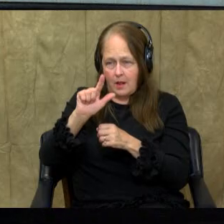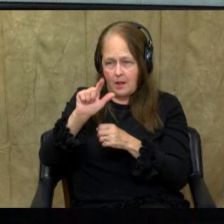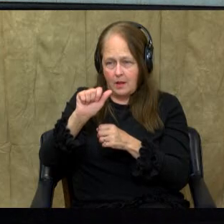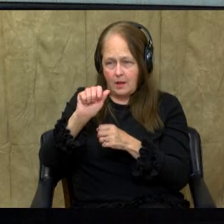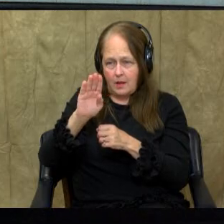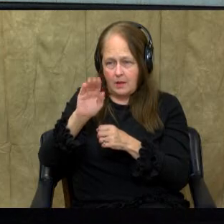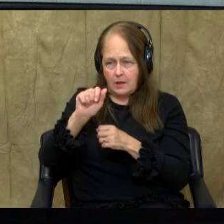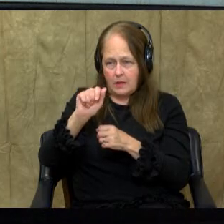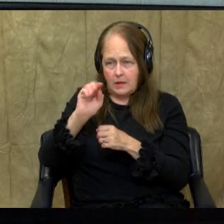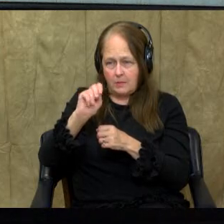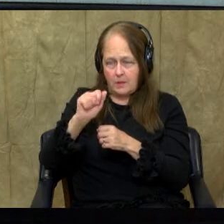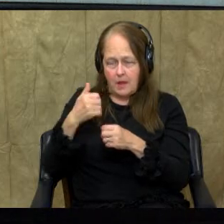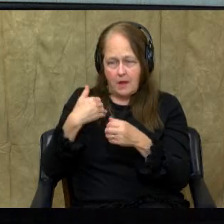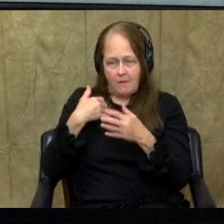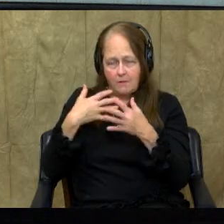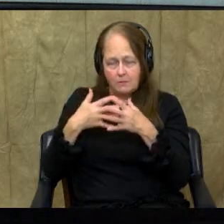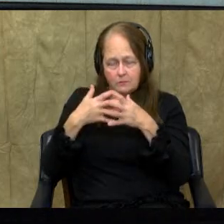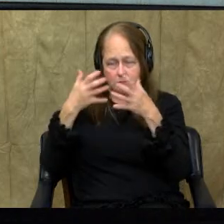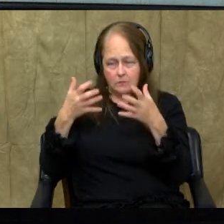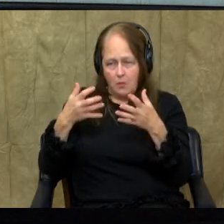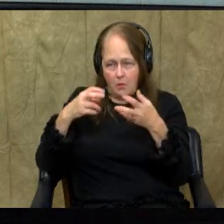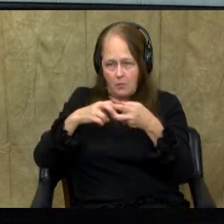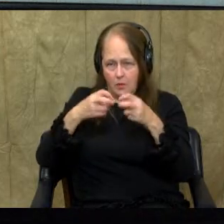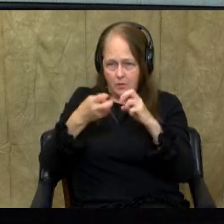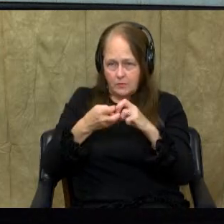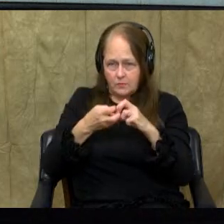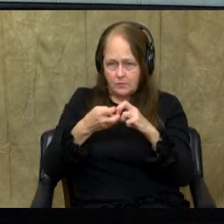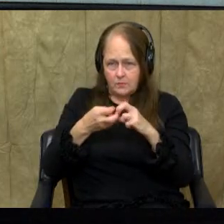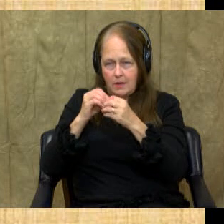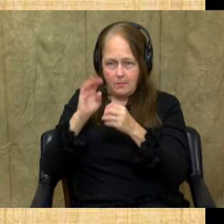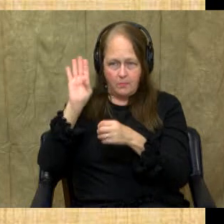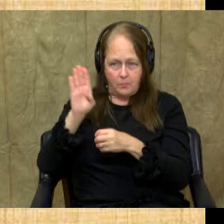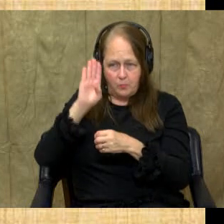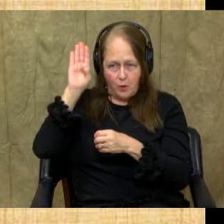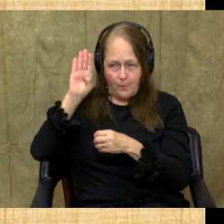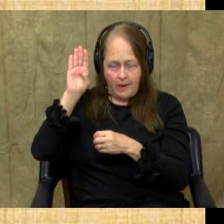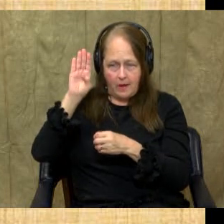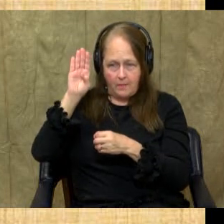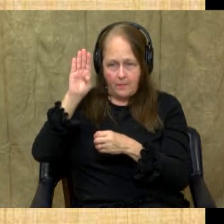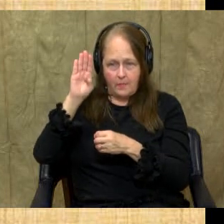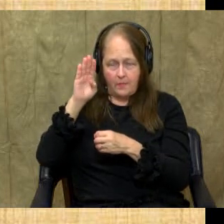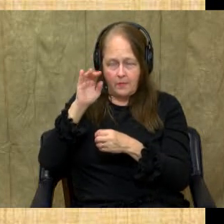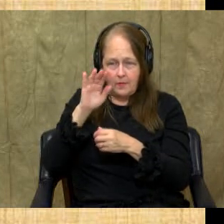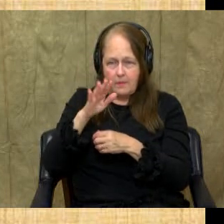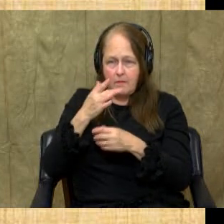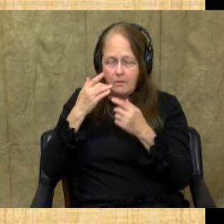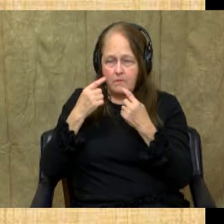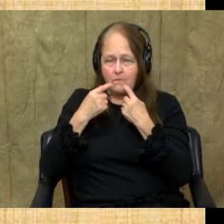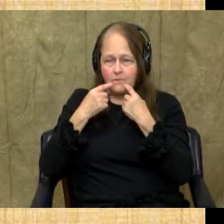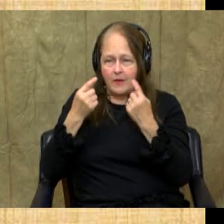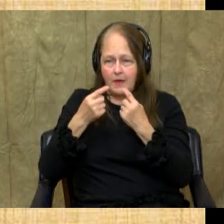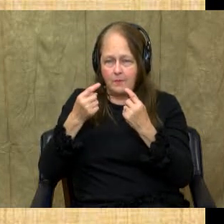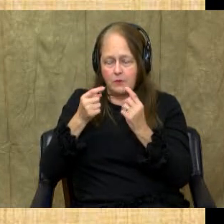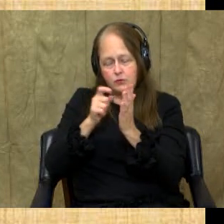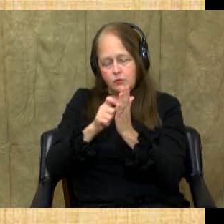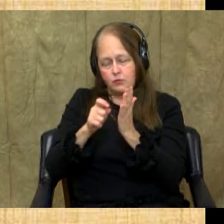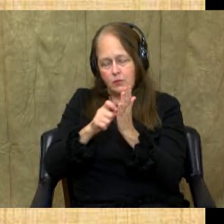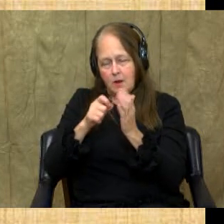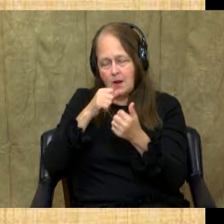and Trailways, the buses that traveled from state to state, they were interstate transportation, they stayed segregated, even